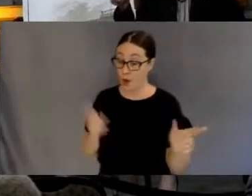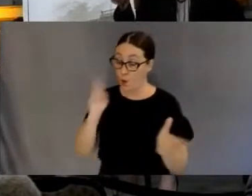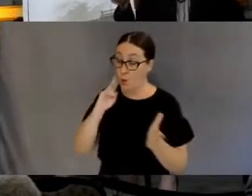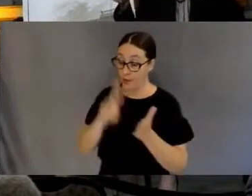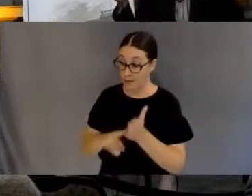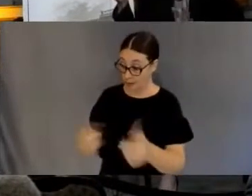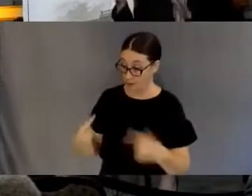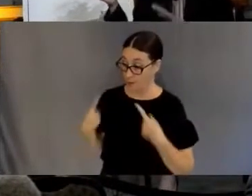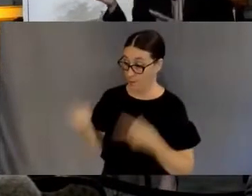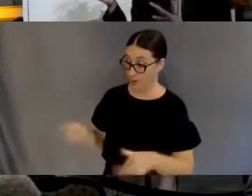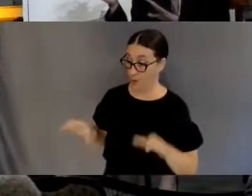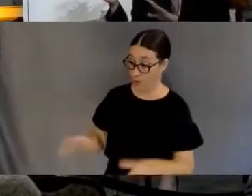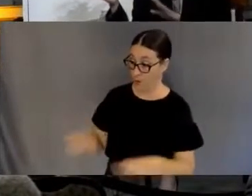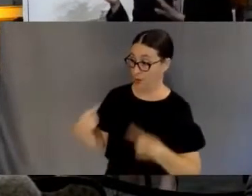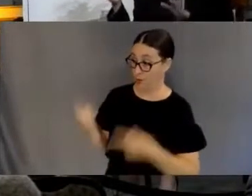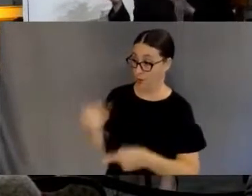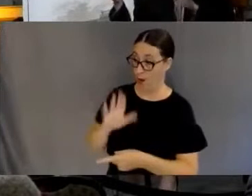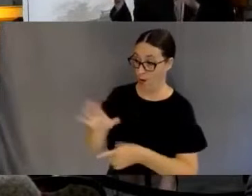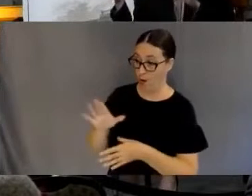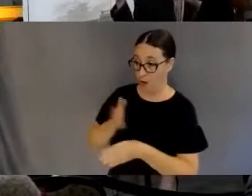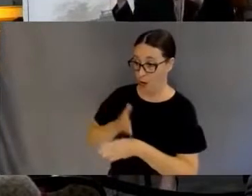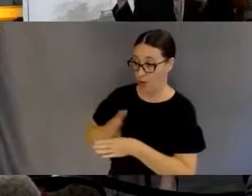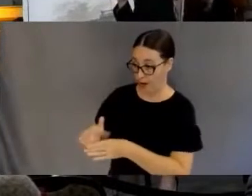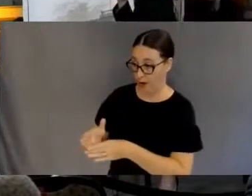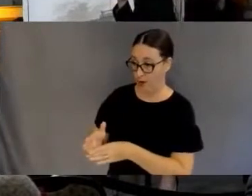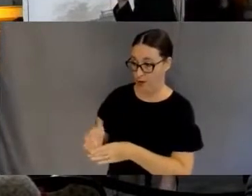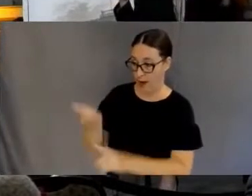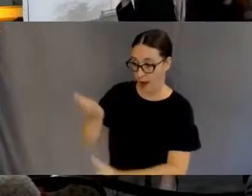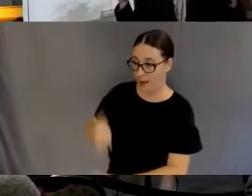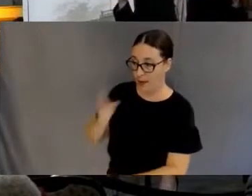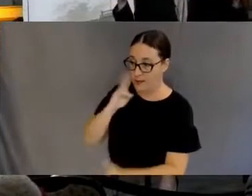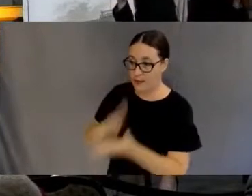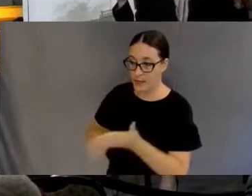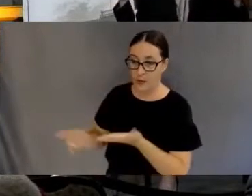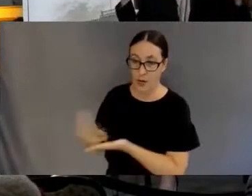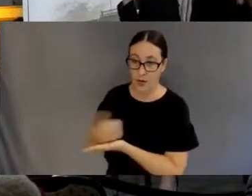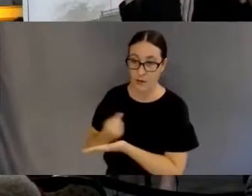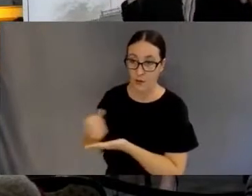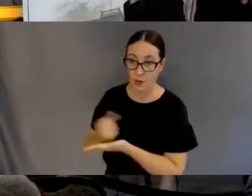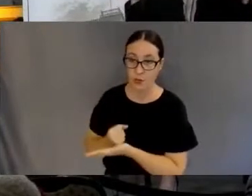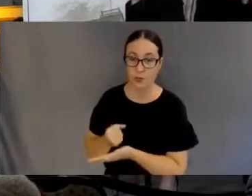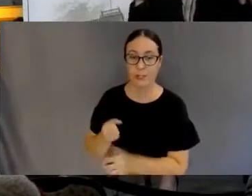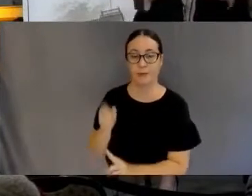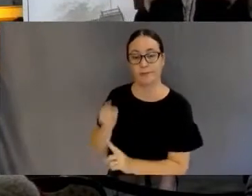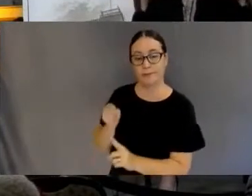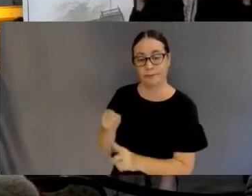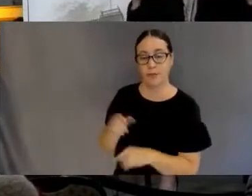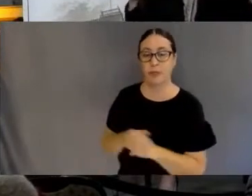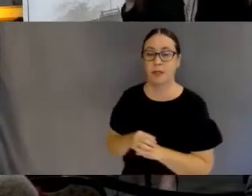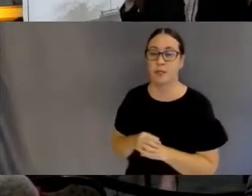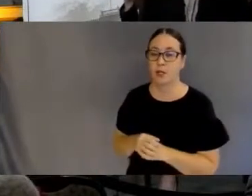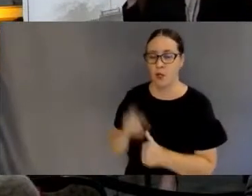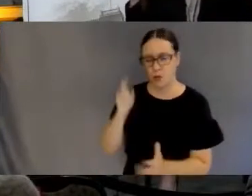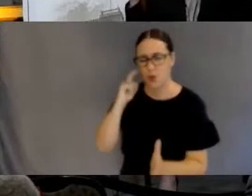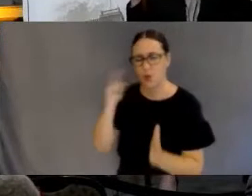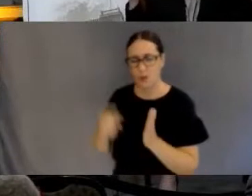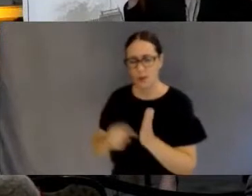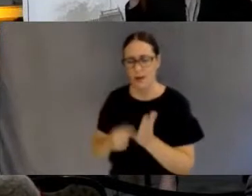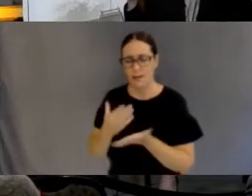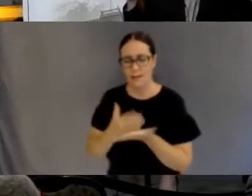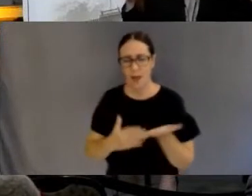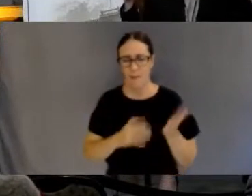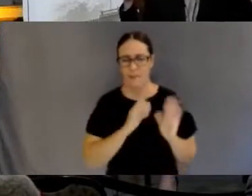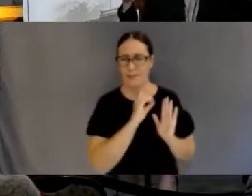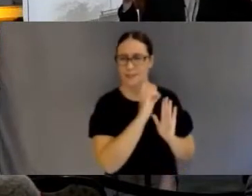her career and as Secretary of the Treasury is also recognizing that some of these designs were